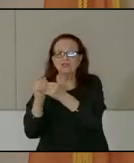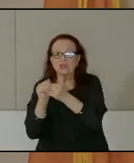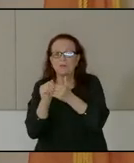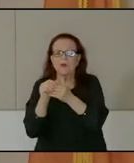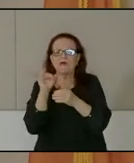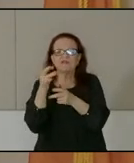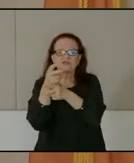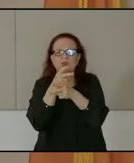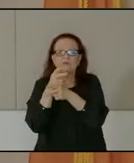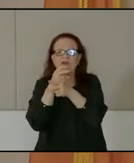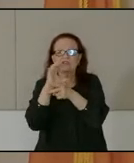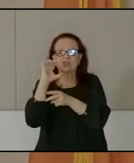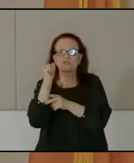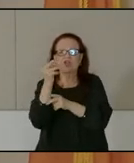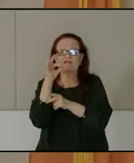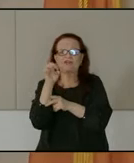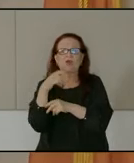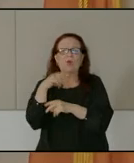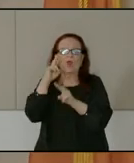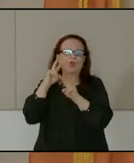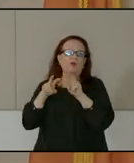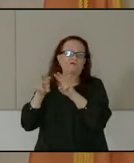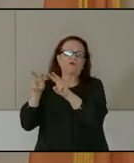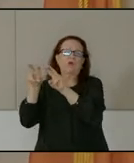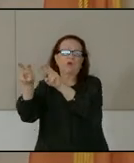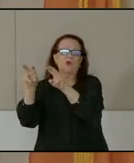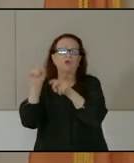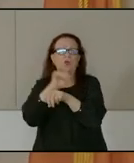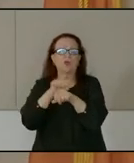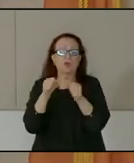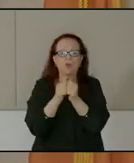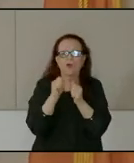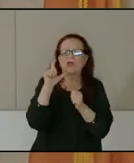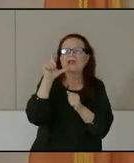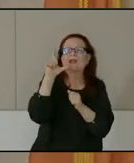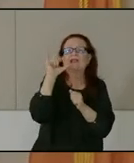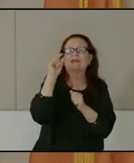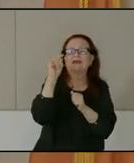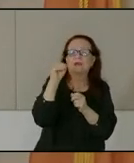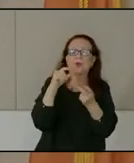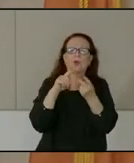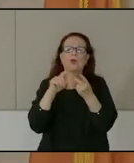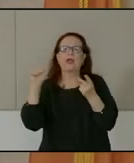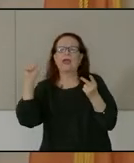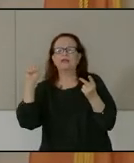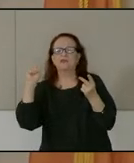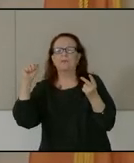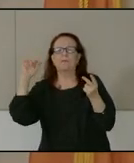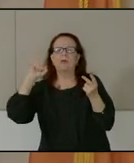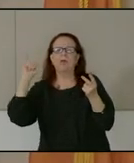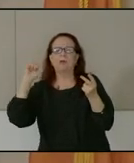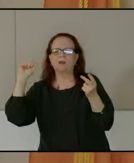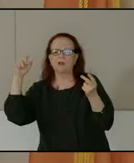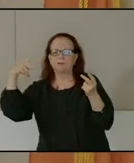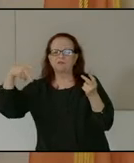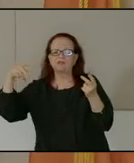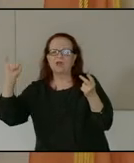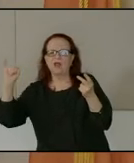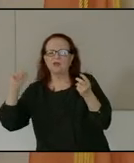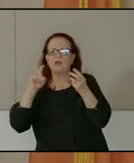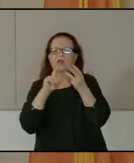Chaffee, we look forward to working with Latino, Asian American, Pacific Islander, Muslim, South